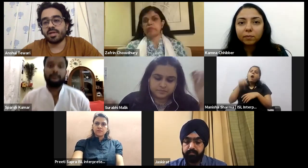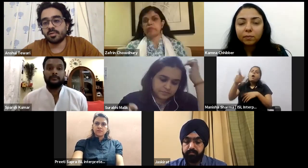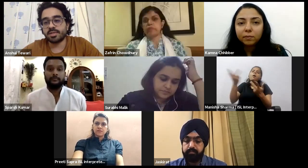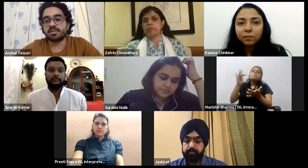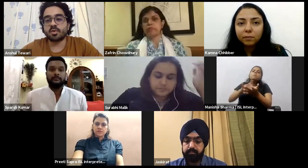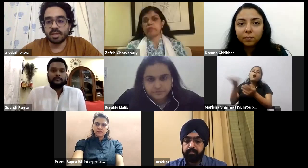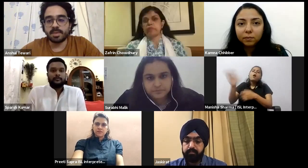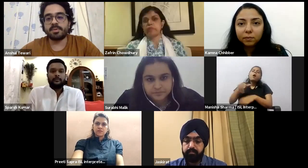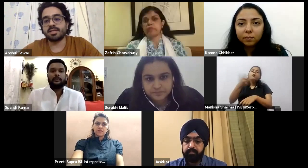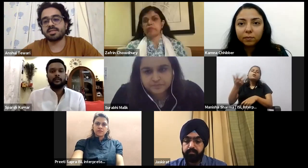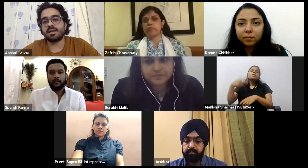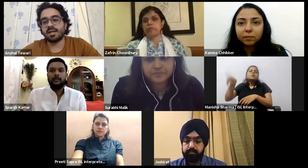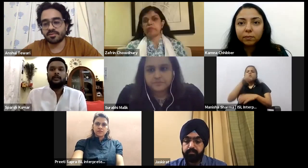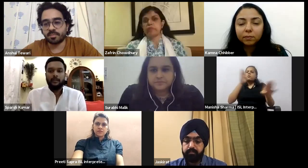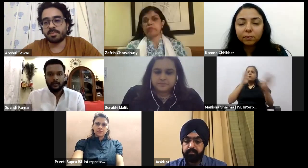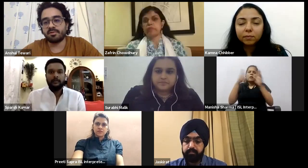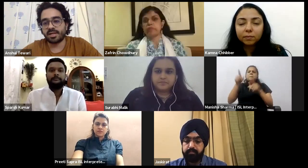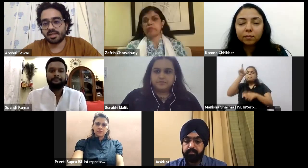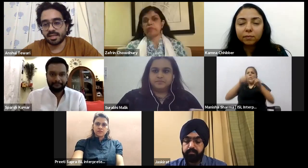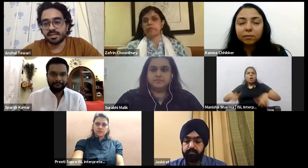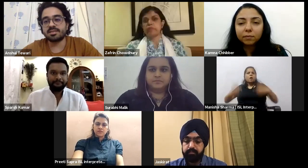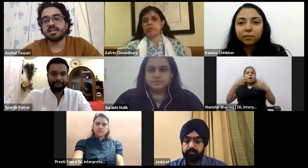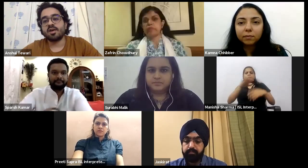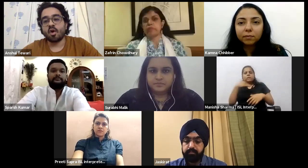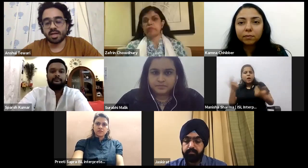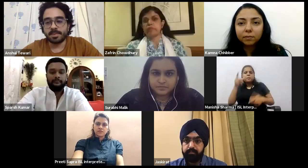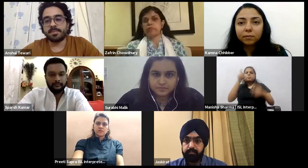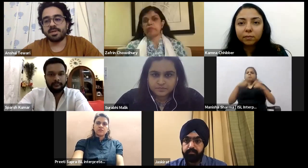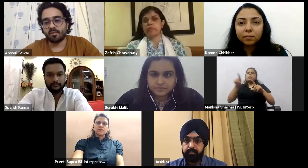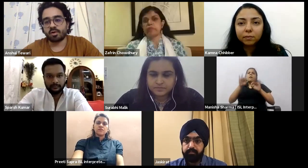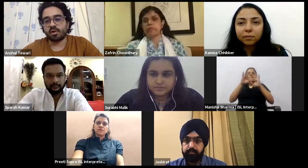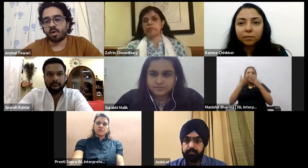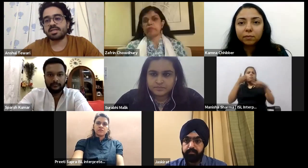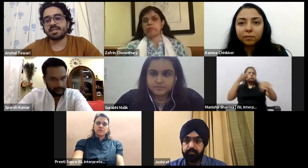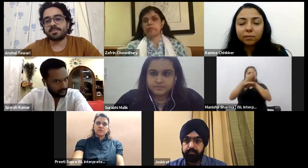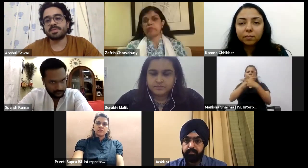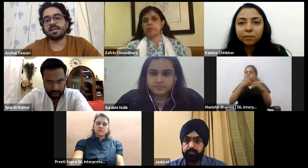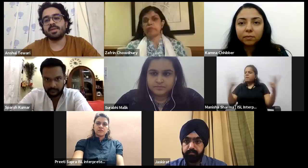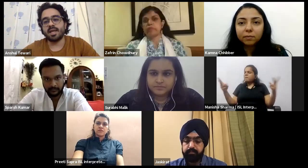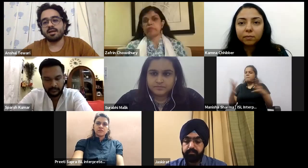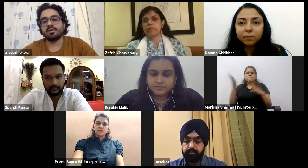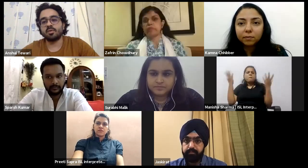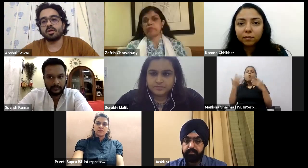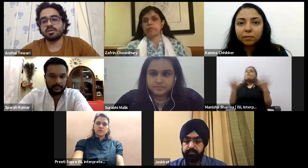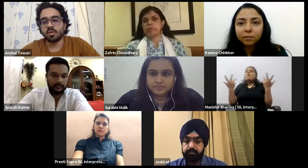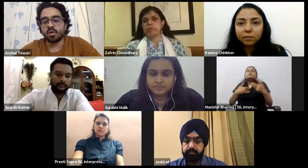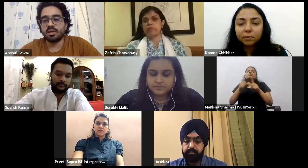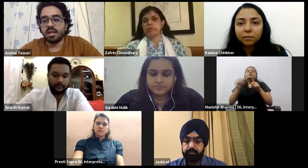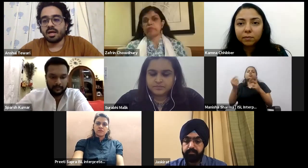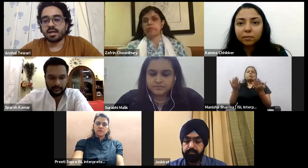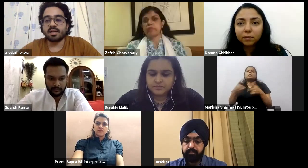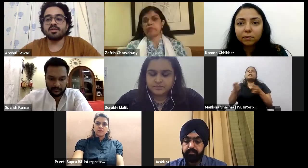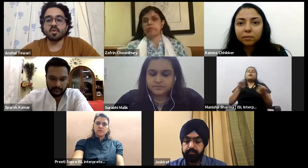spreading fake news. It is trolling people. It is taking lives of people, affecting teens, conning people, and whatnot. What steps can be taken to